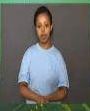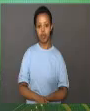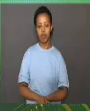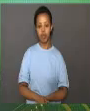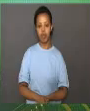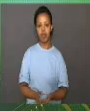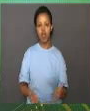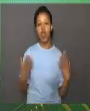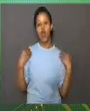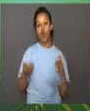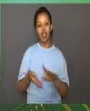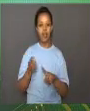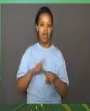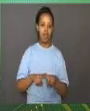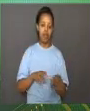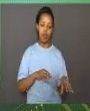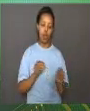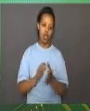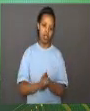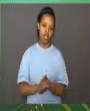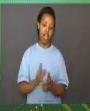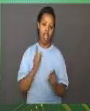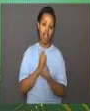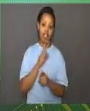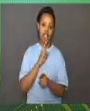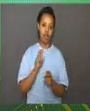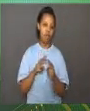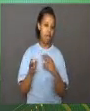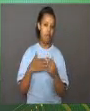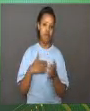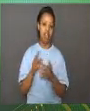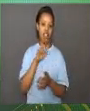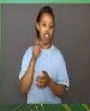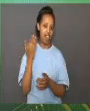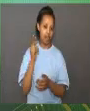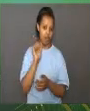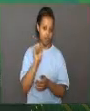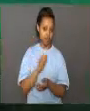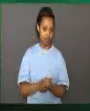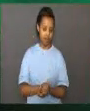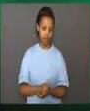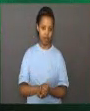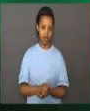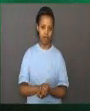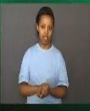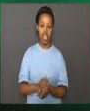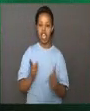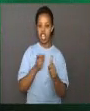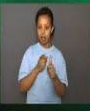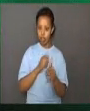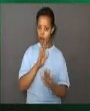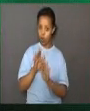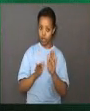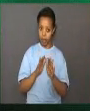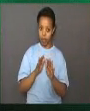Welcome back, students. I am sure this was a simple activity for you. The first